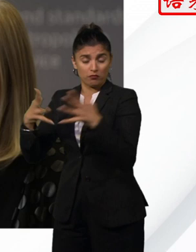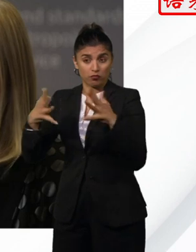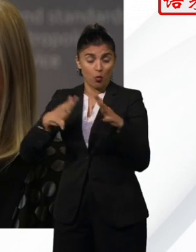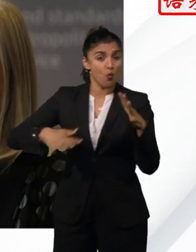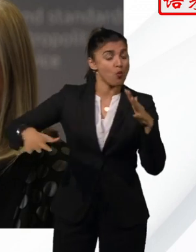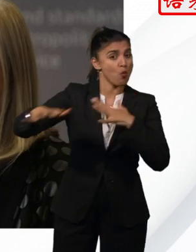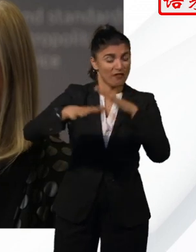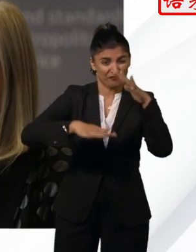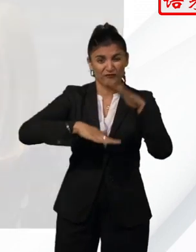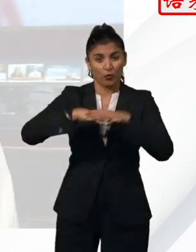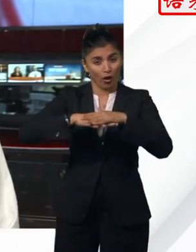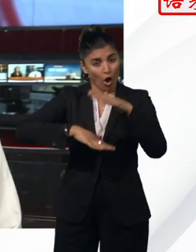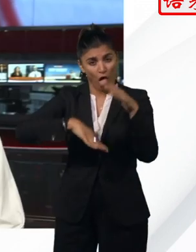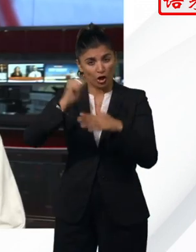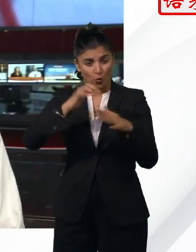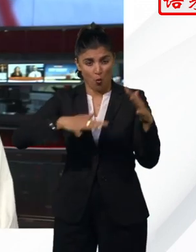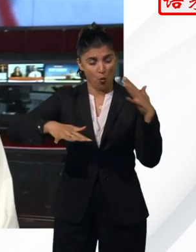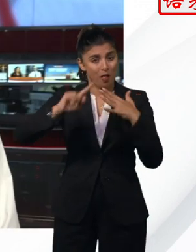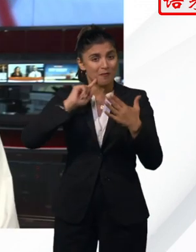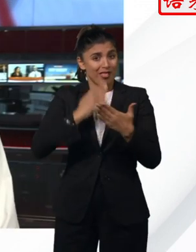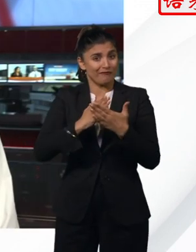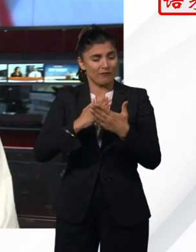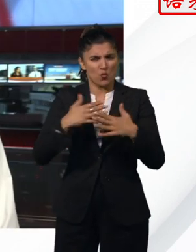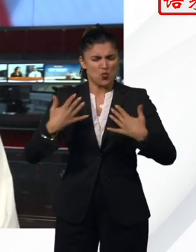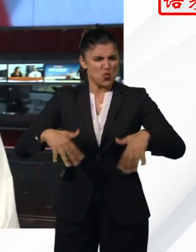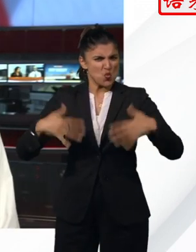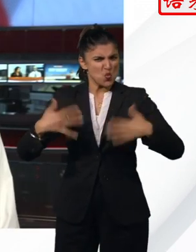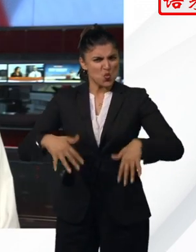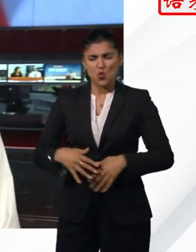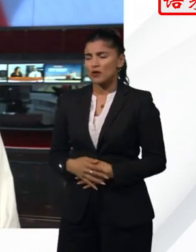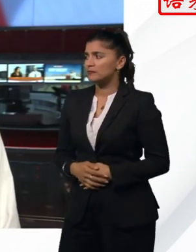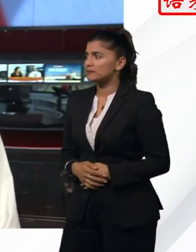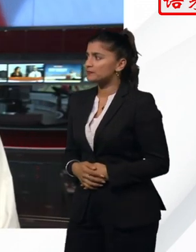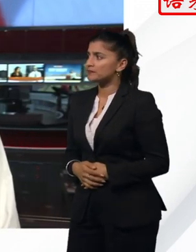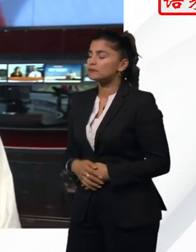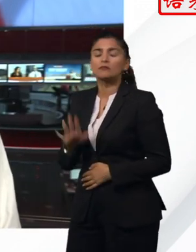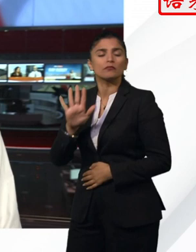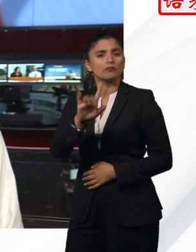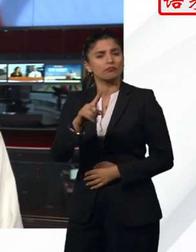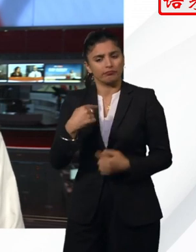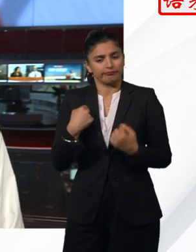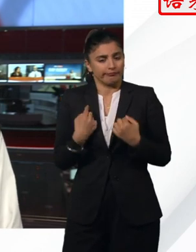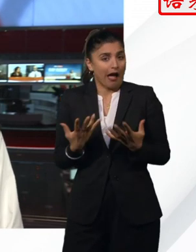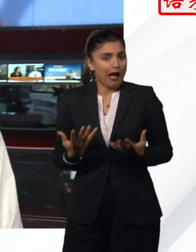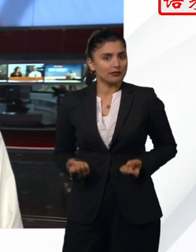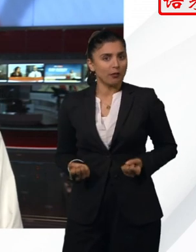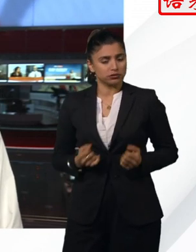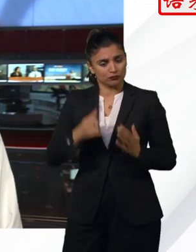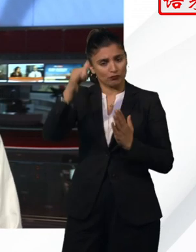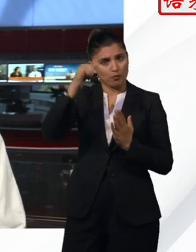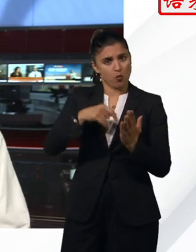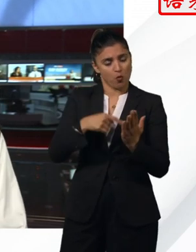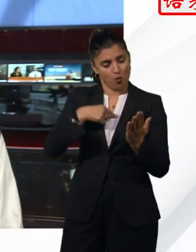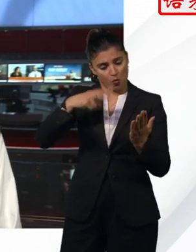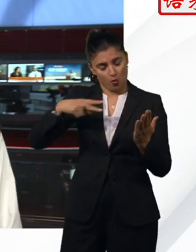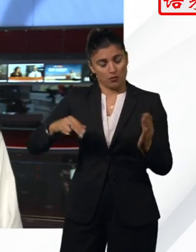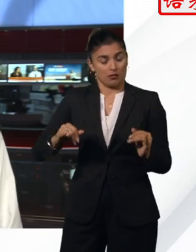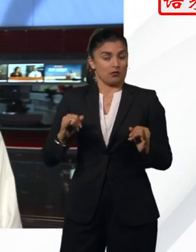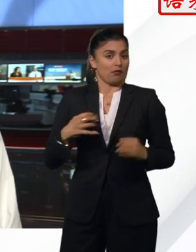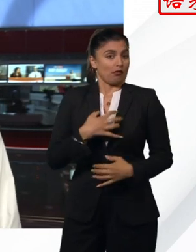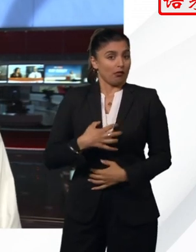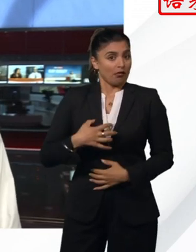whole organisation. We accept the findings of the report. Obviously, it's a deeply disturbing report. It